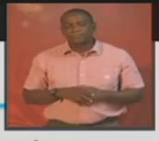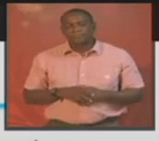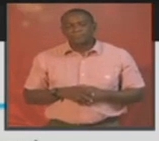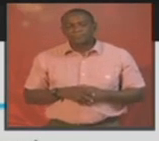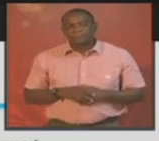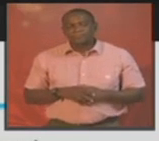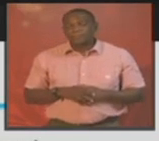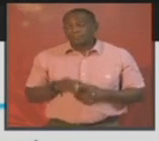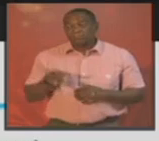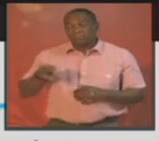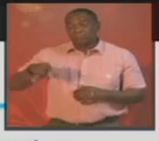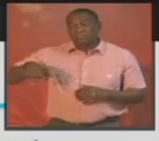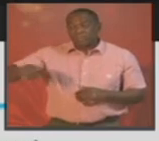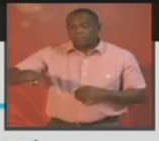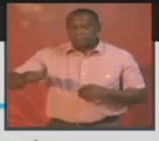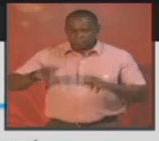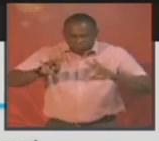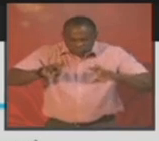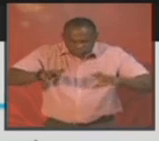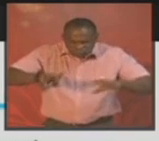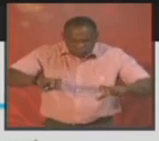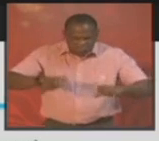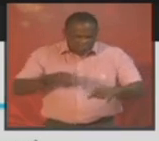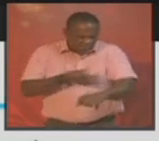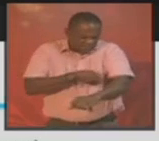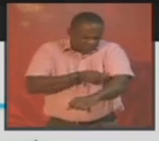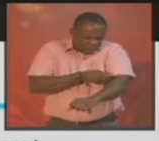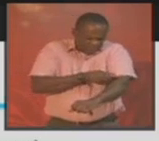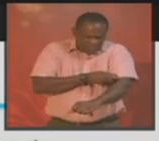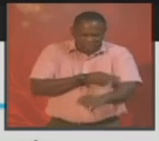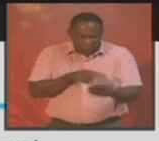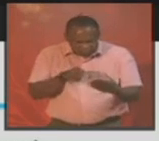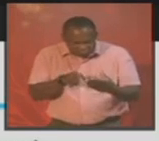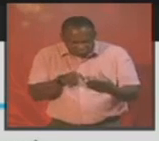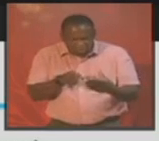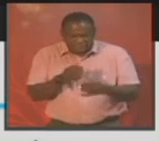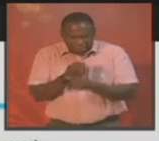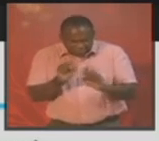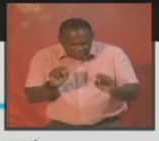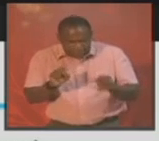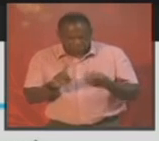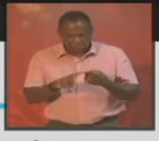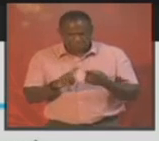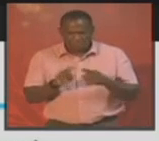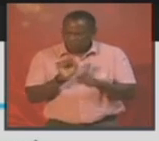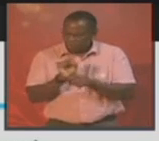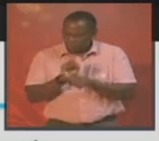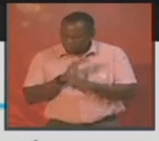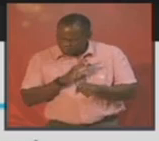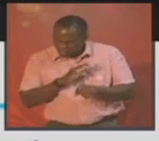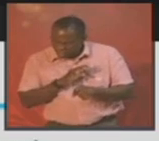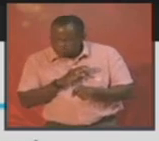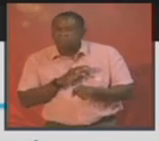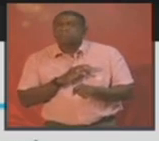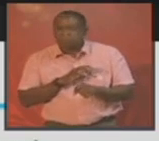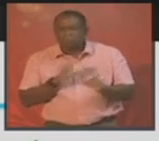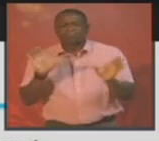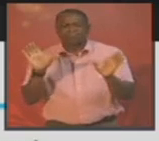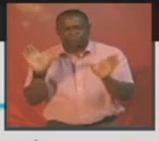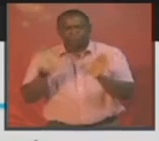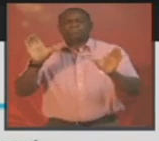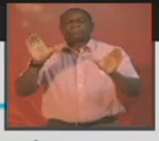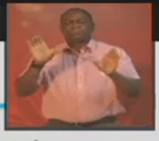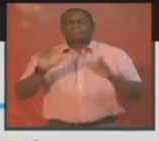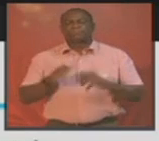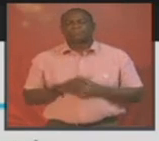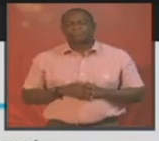vaccine and also would relate to the safety and efficacy of the vaccine. before the vaccine reaches the consumer,